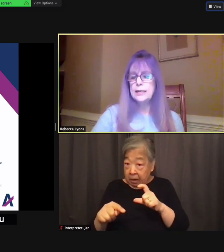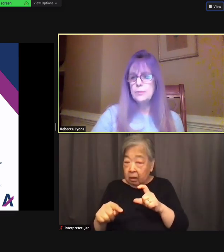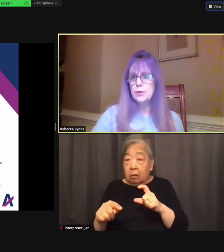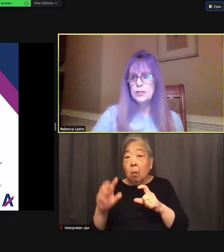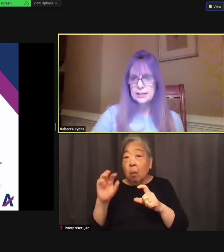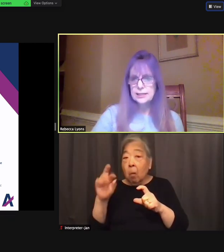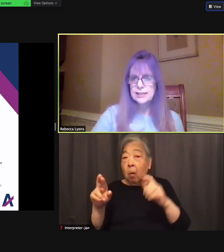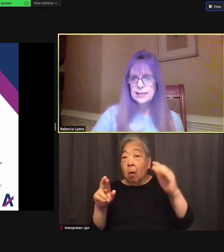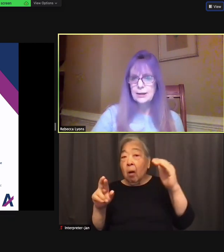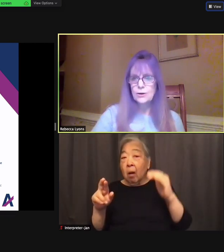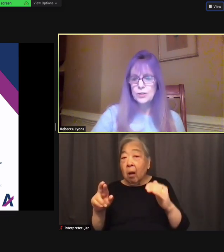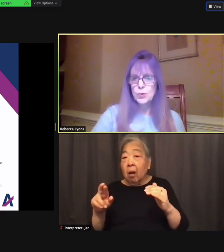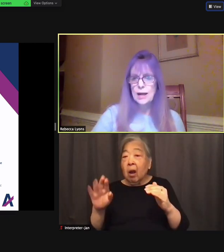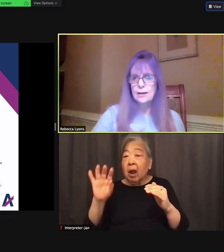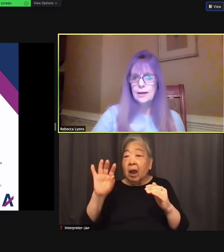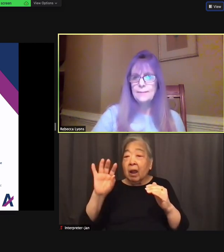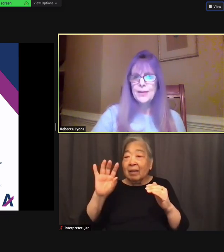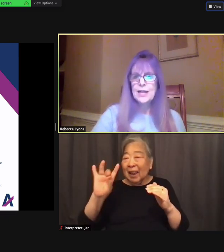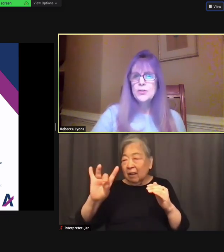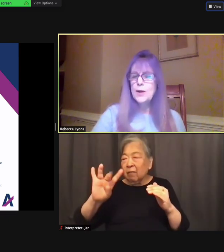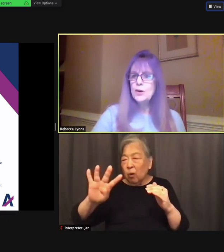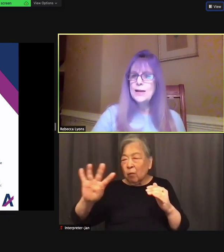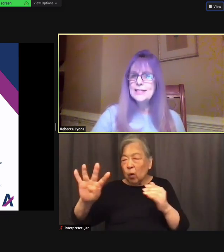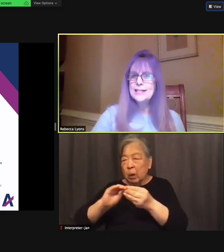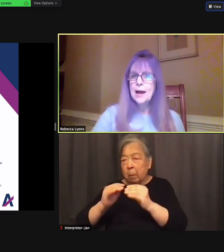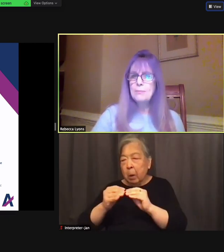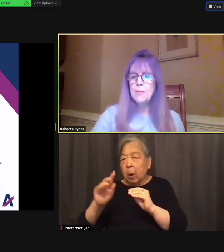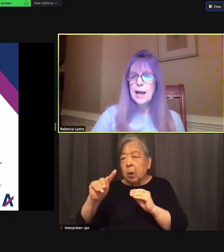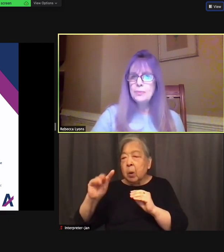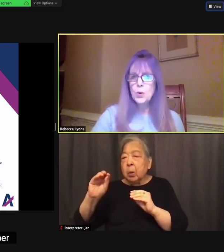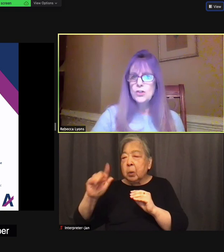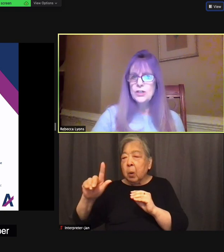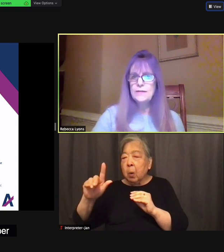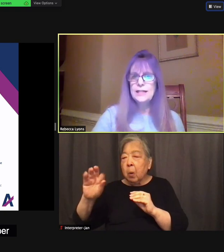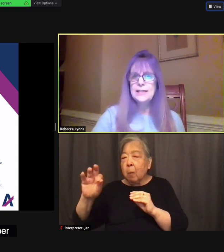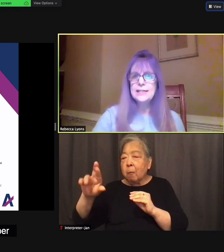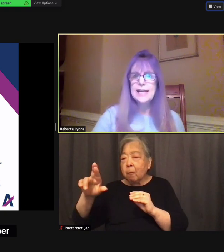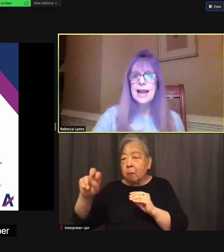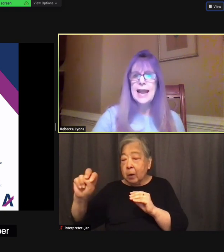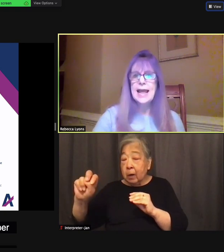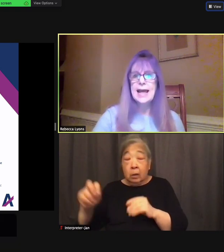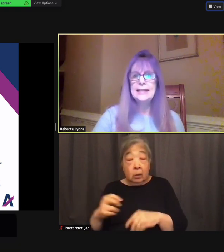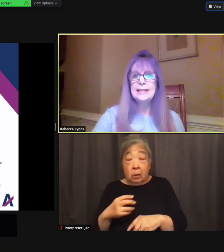toll-free number is listed here as well. So I'm going to stop my portion